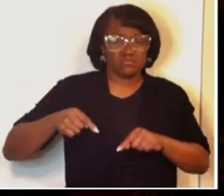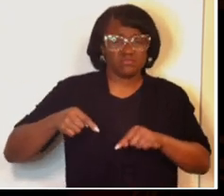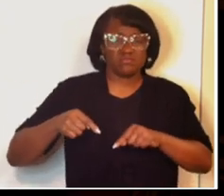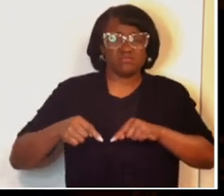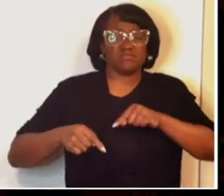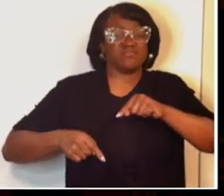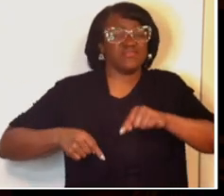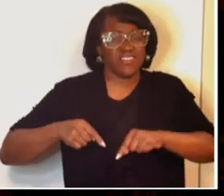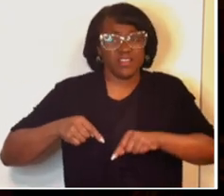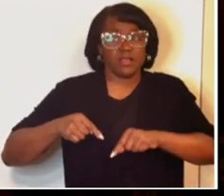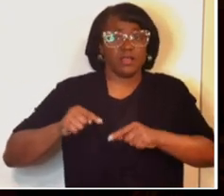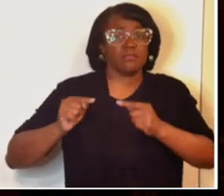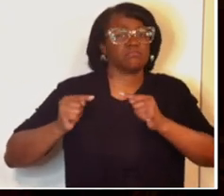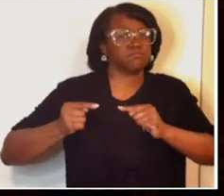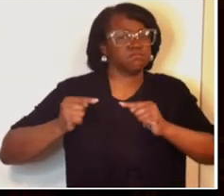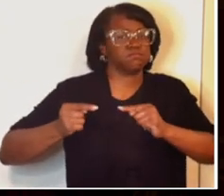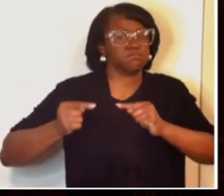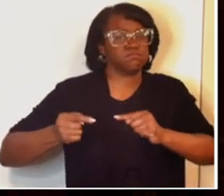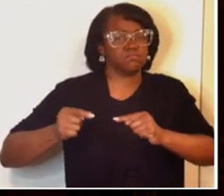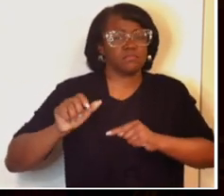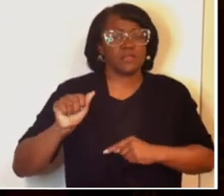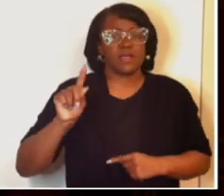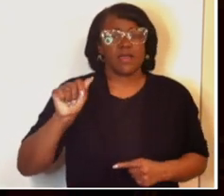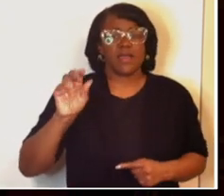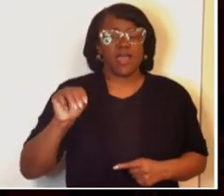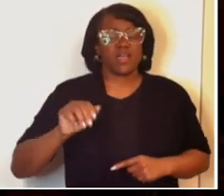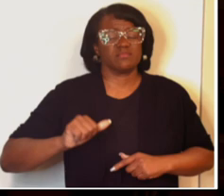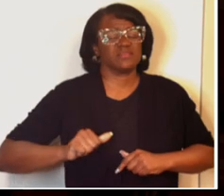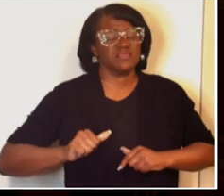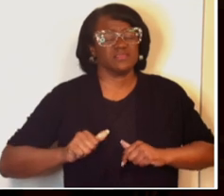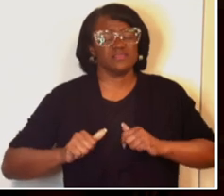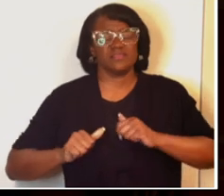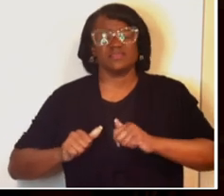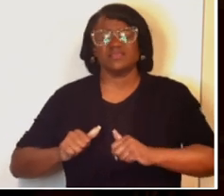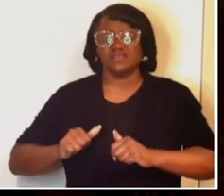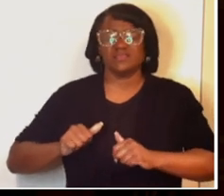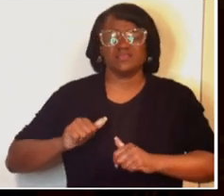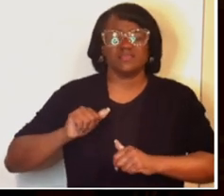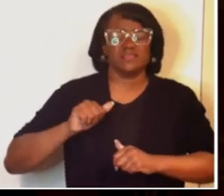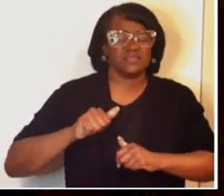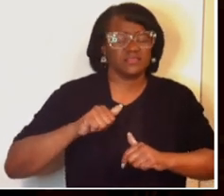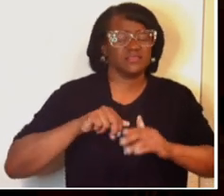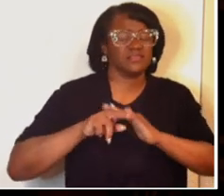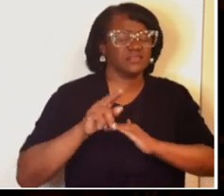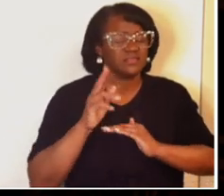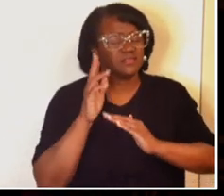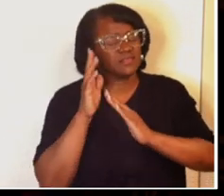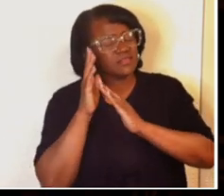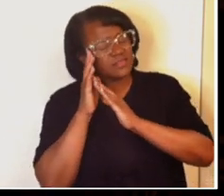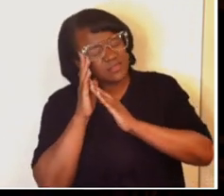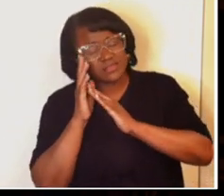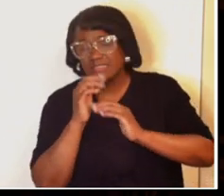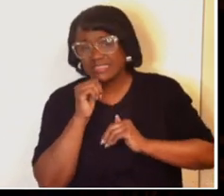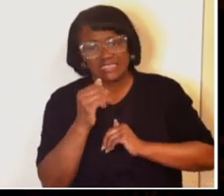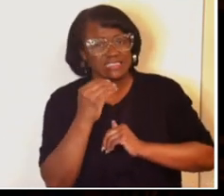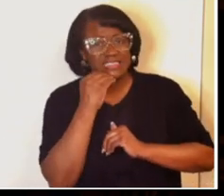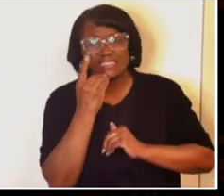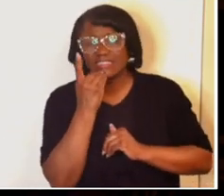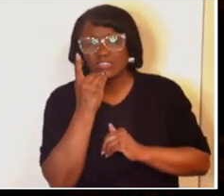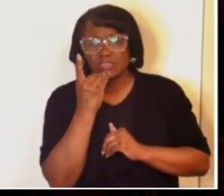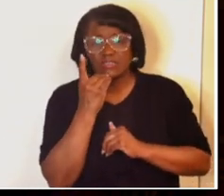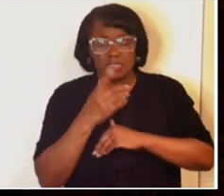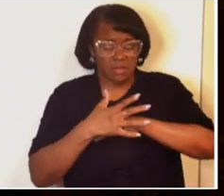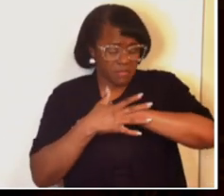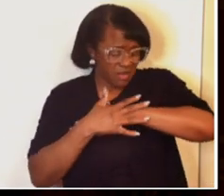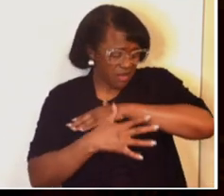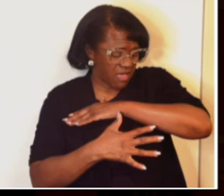in obvious pain, Adam crawled to his sleeping area to lie down without dinner. There was blood at